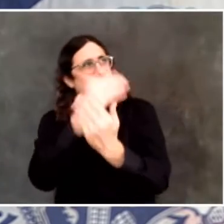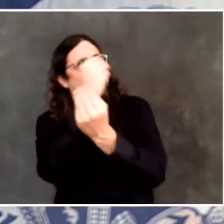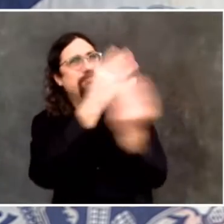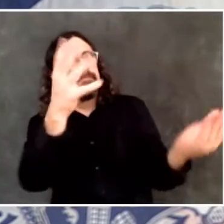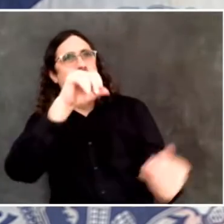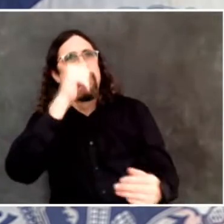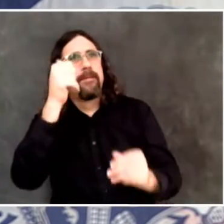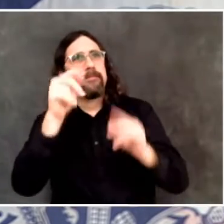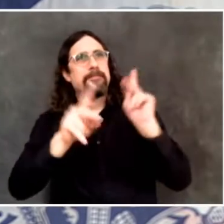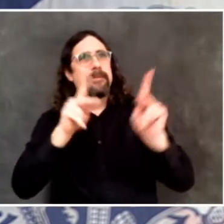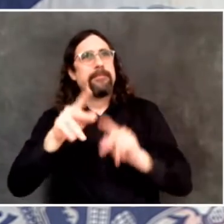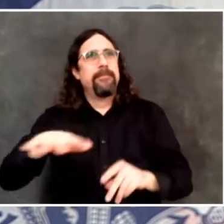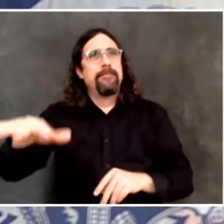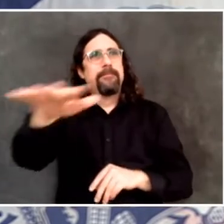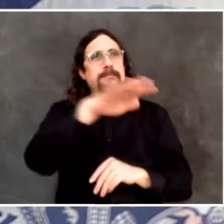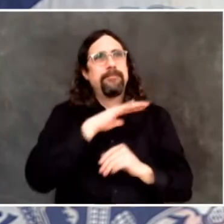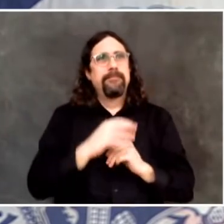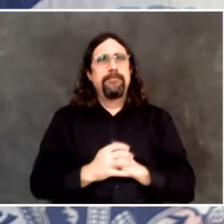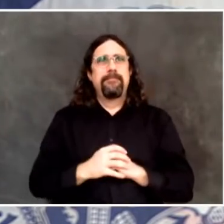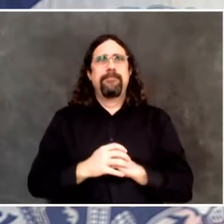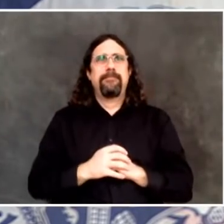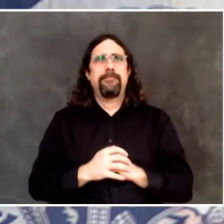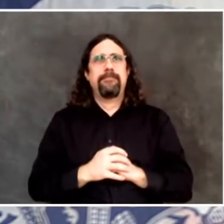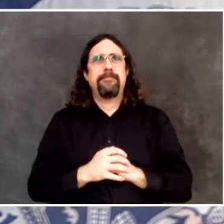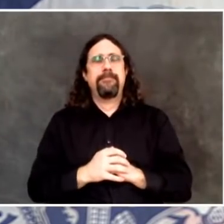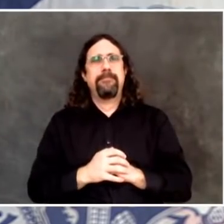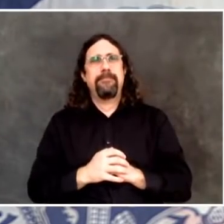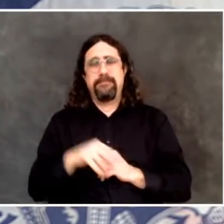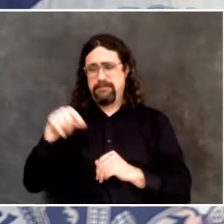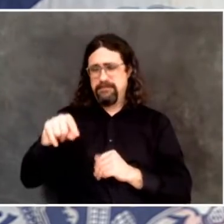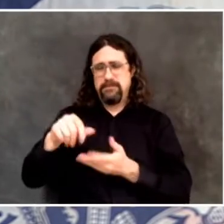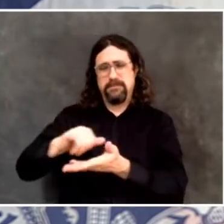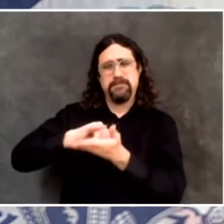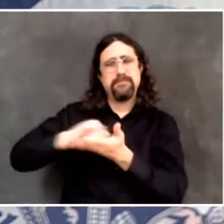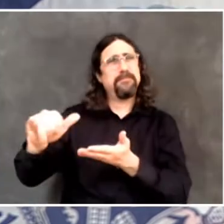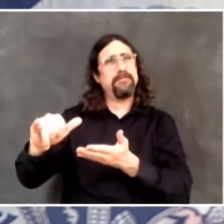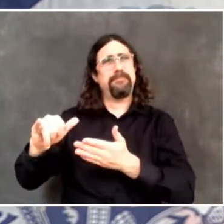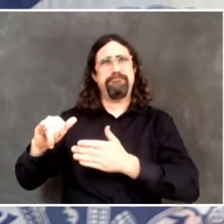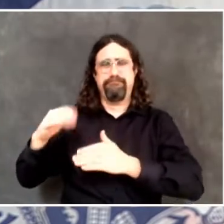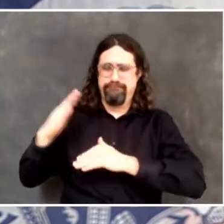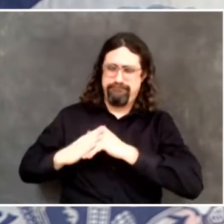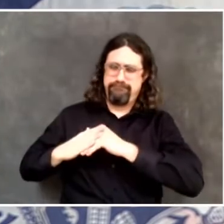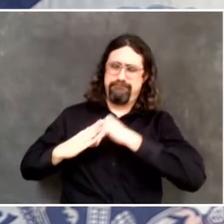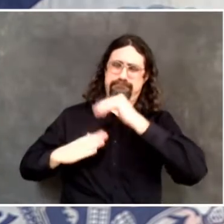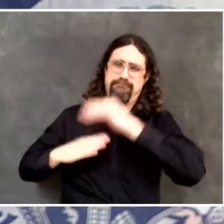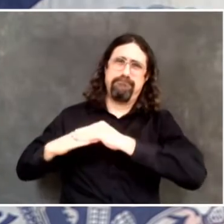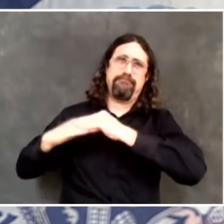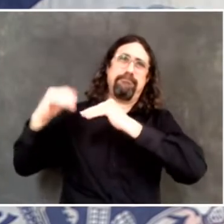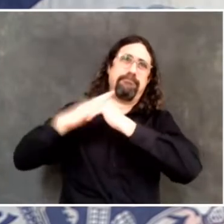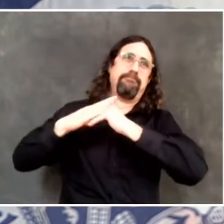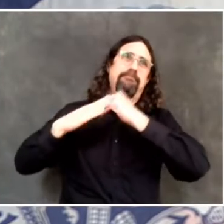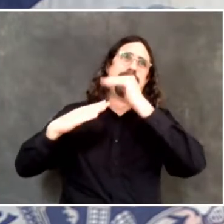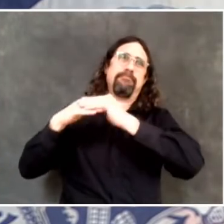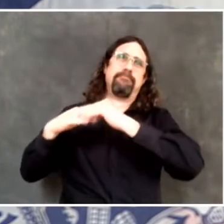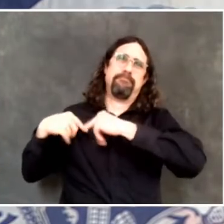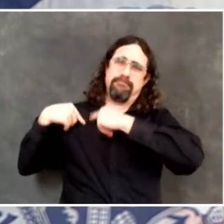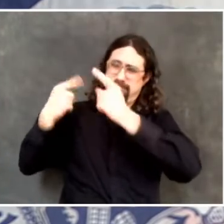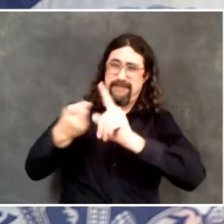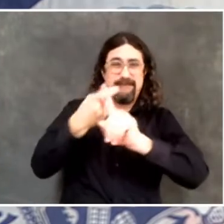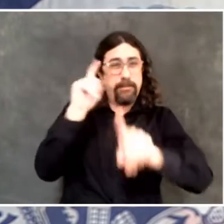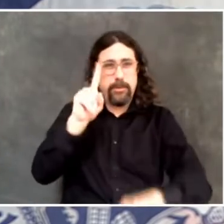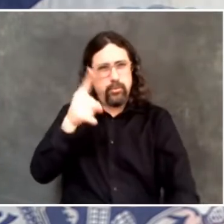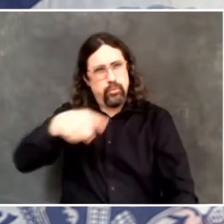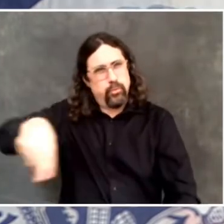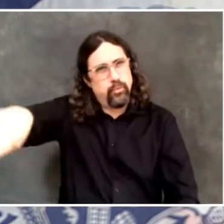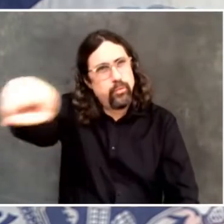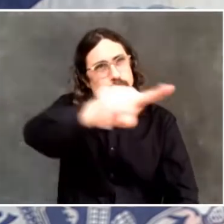their hard work, with their sacrifice. Every one of you, when you're hearing today that we see some progress,